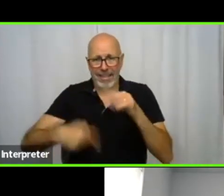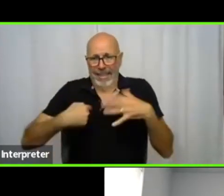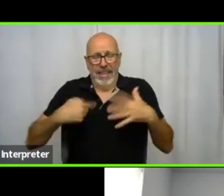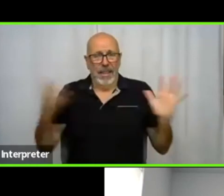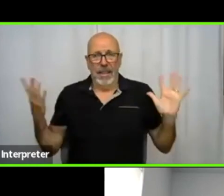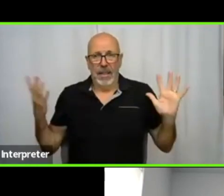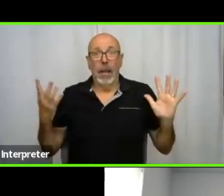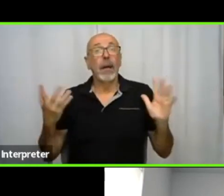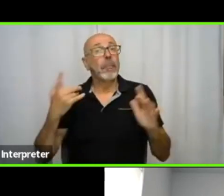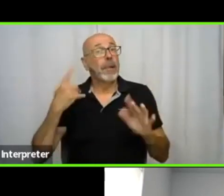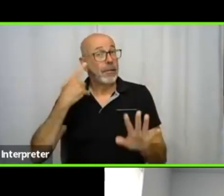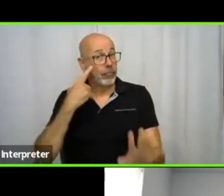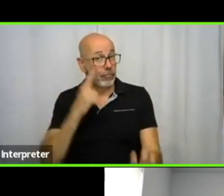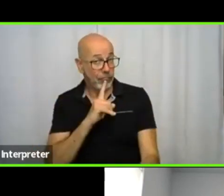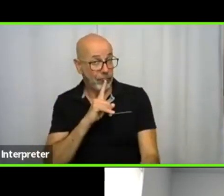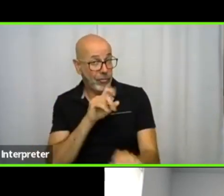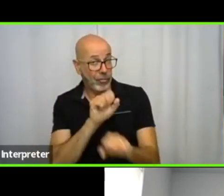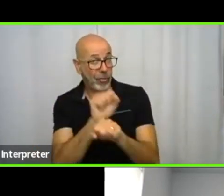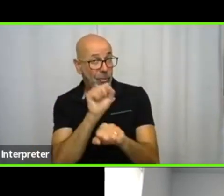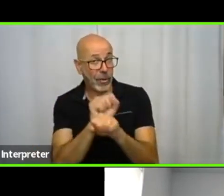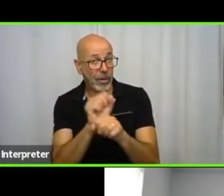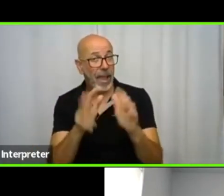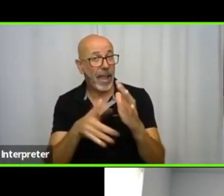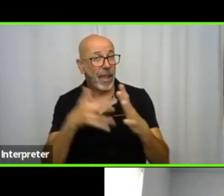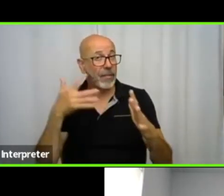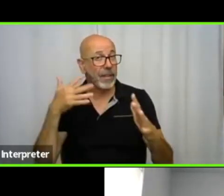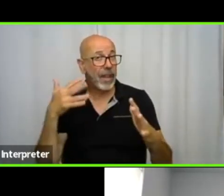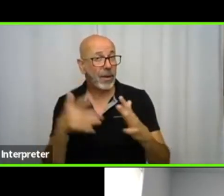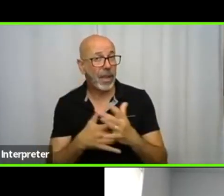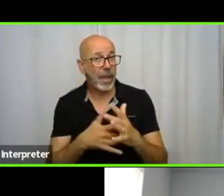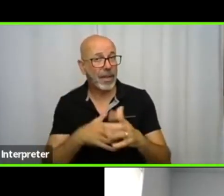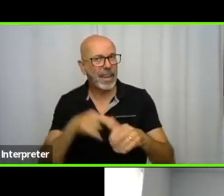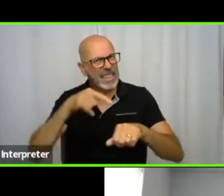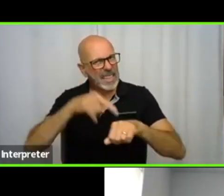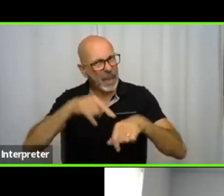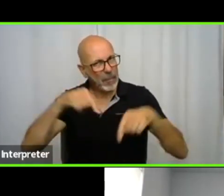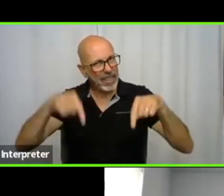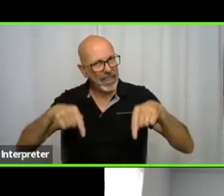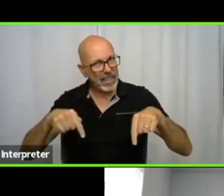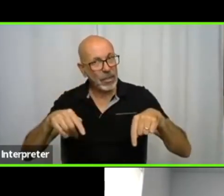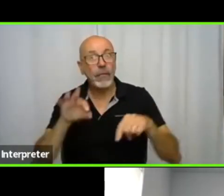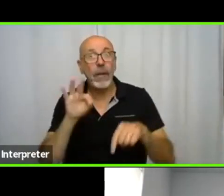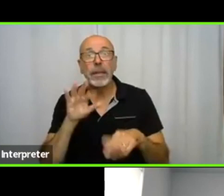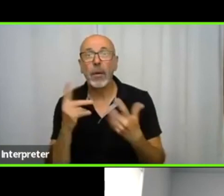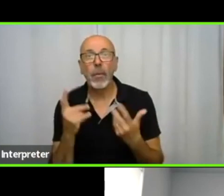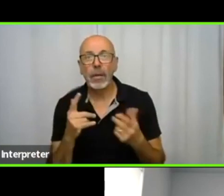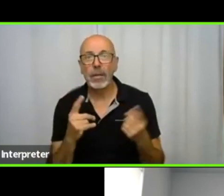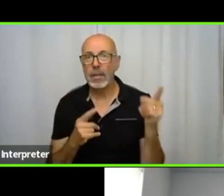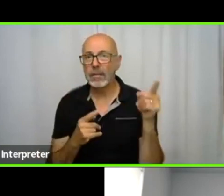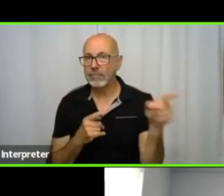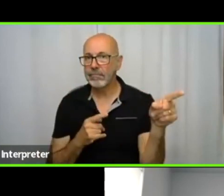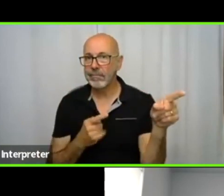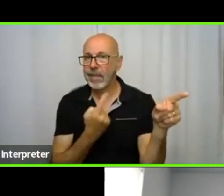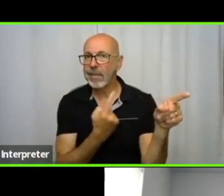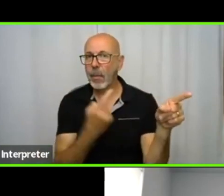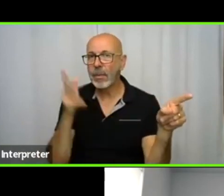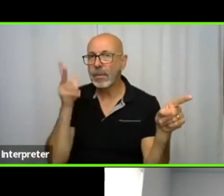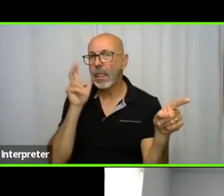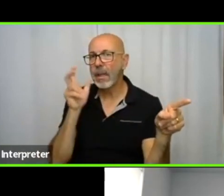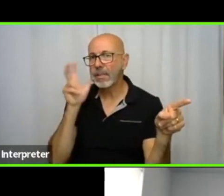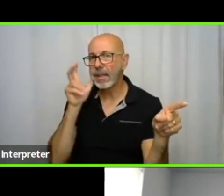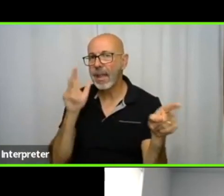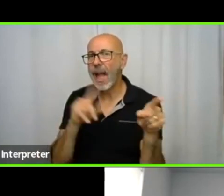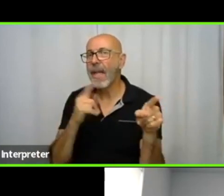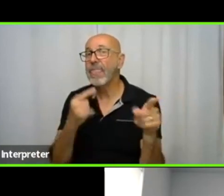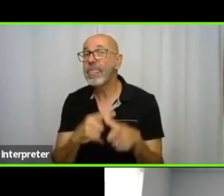once in a while, at a time like this, we find out that somebody's listening. And that is the best moment to raise